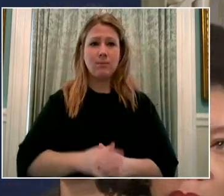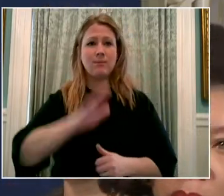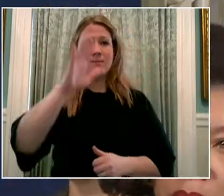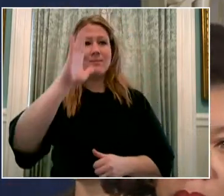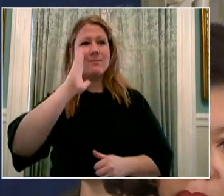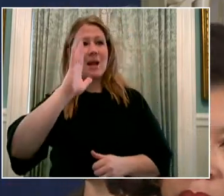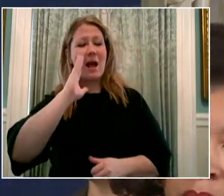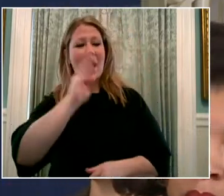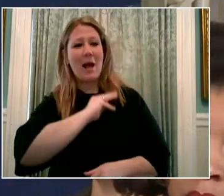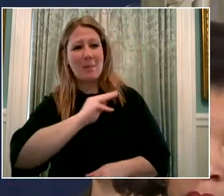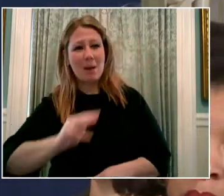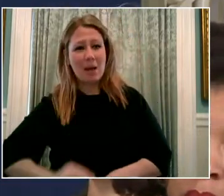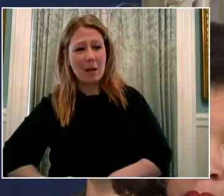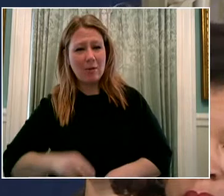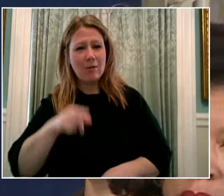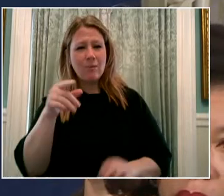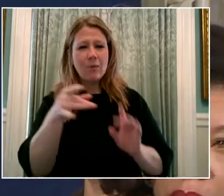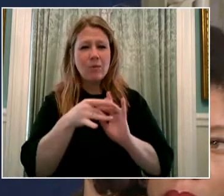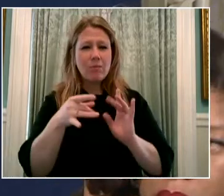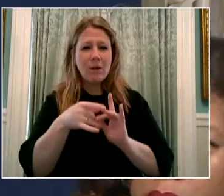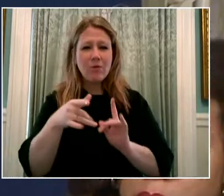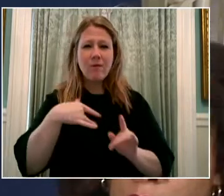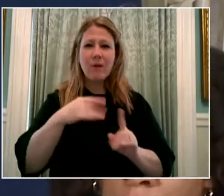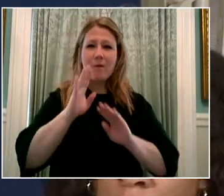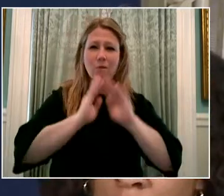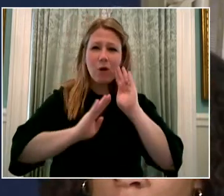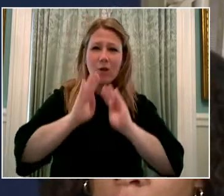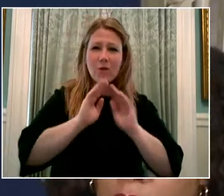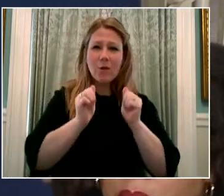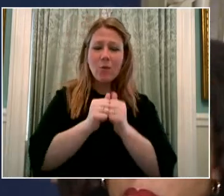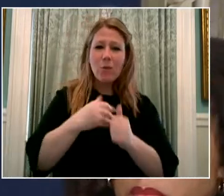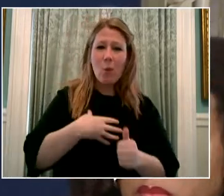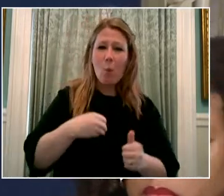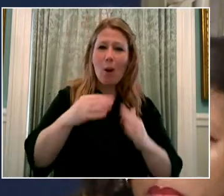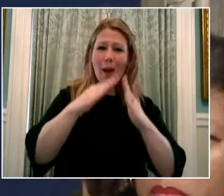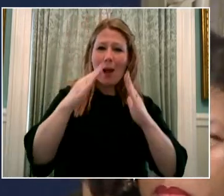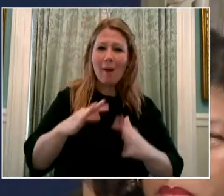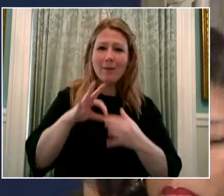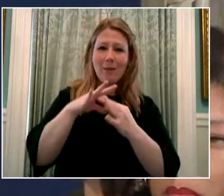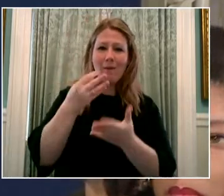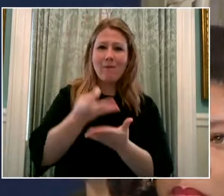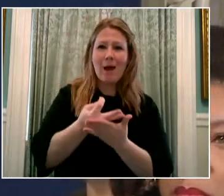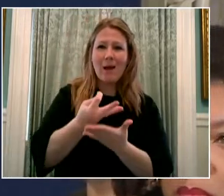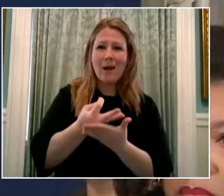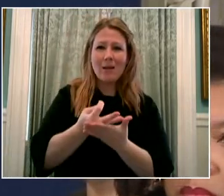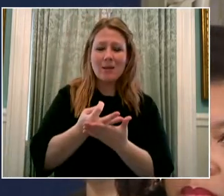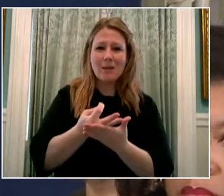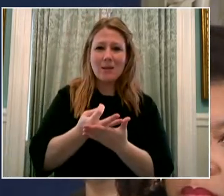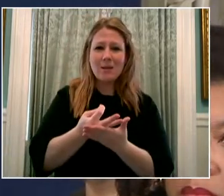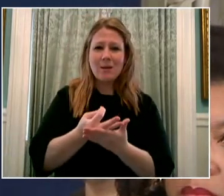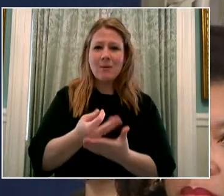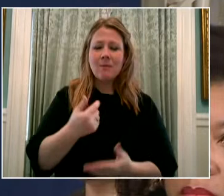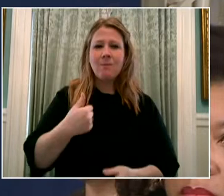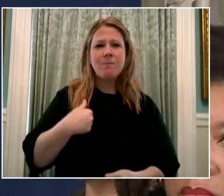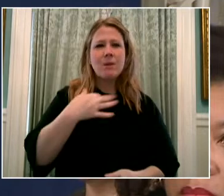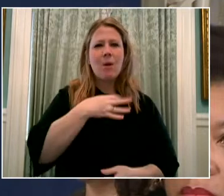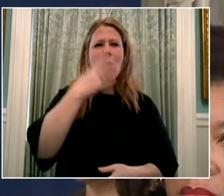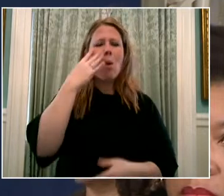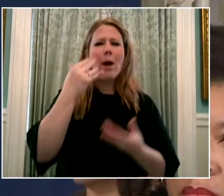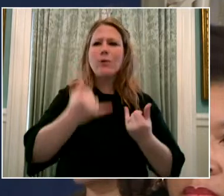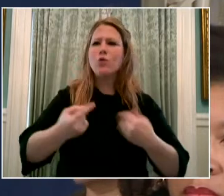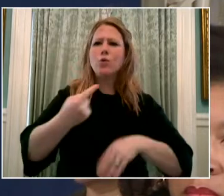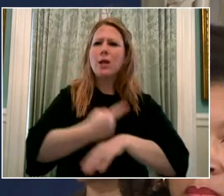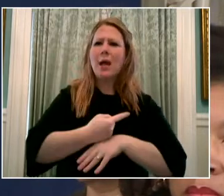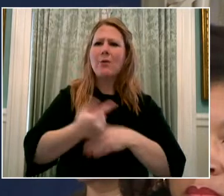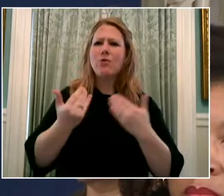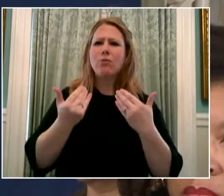mentioned frustration with the White House over aid, financial aid. I'm wondering why this ask is today. Do you feel like this is an easier